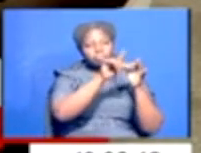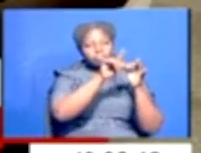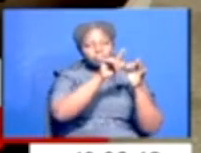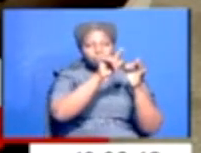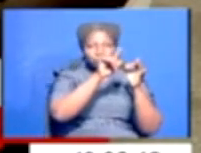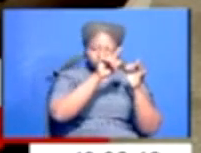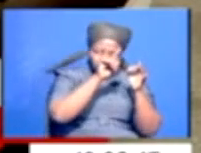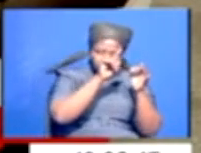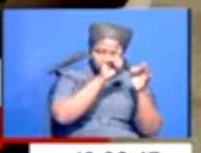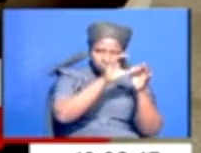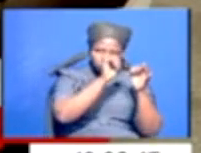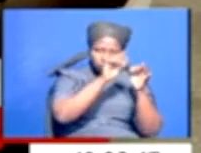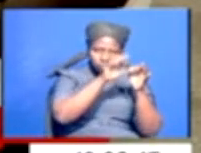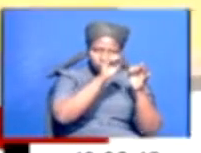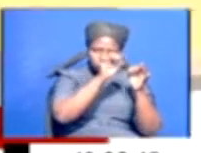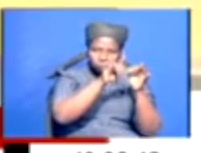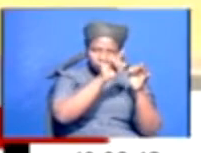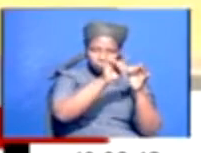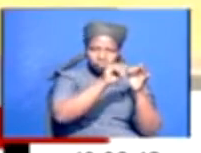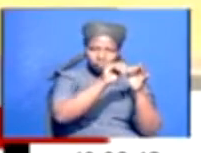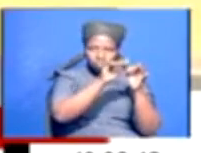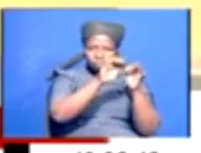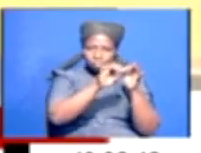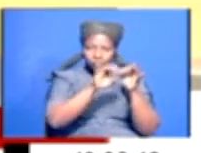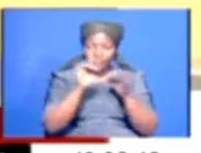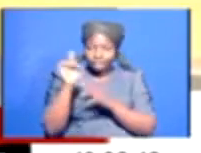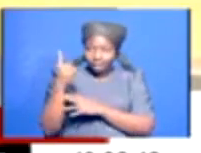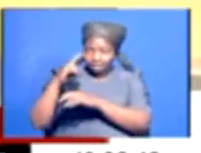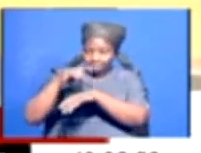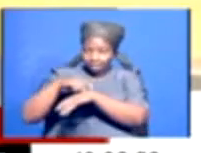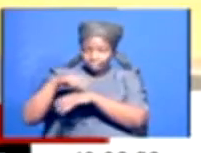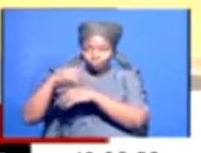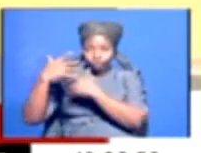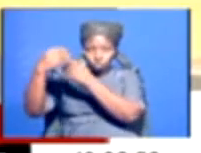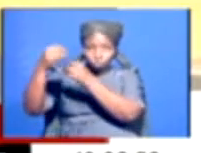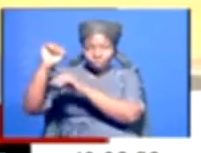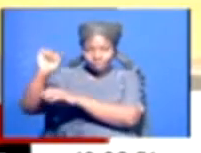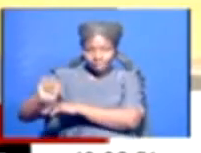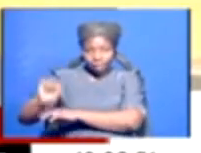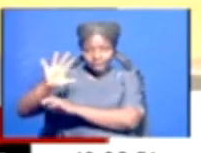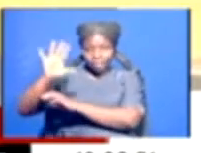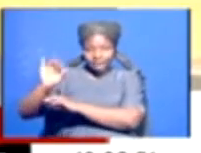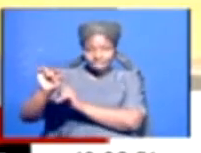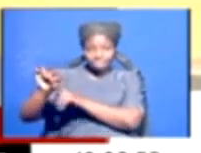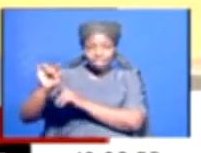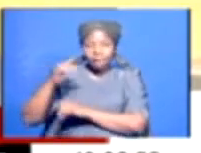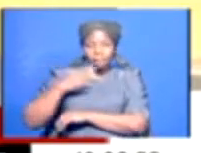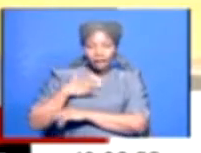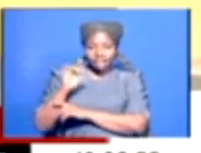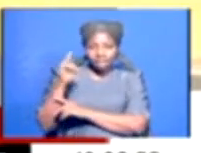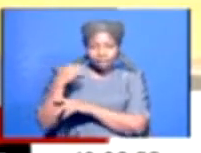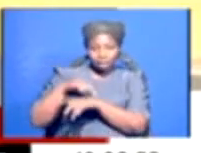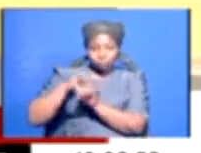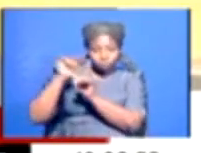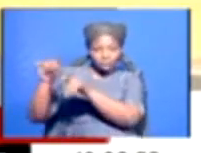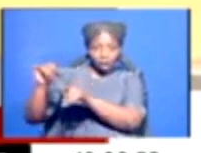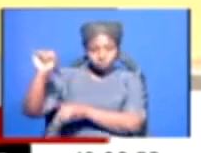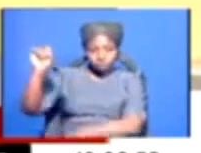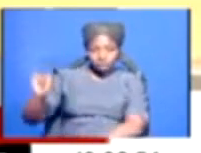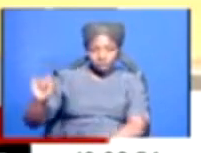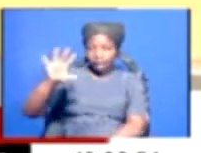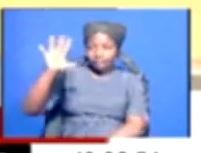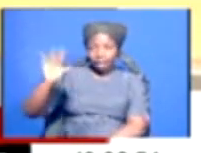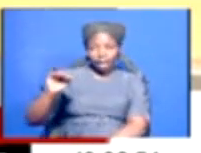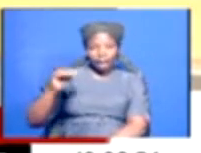My first time to go to South Africa, because it was my first time to go to South Africa, I wanted